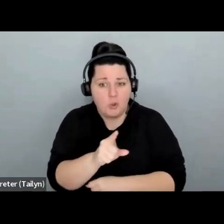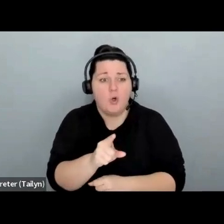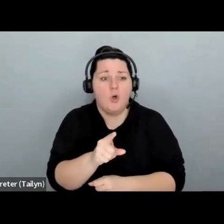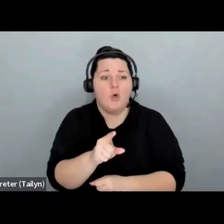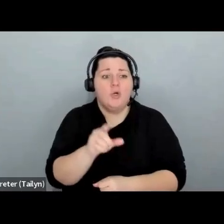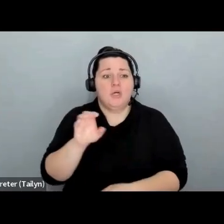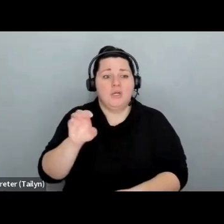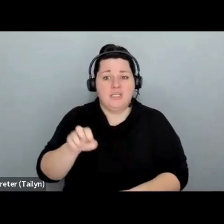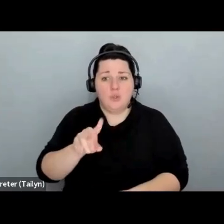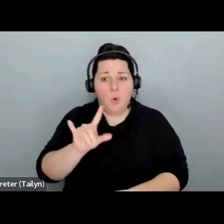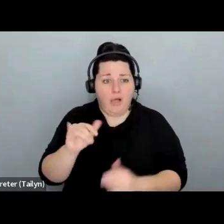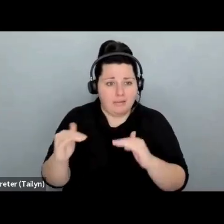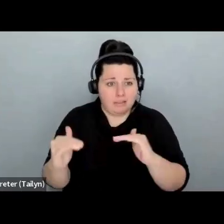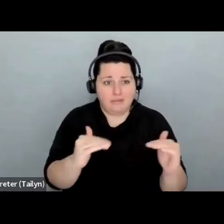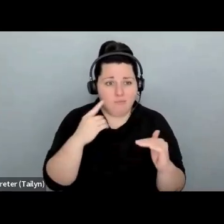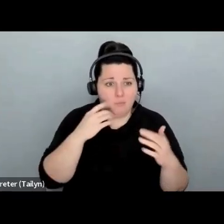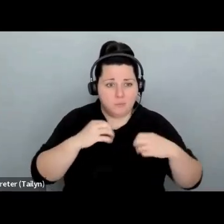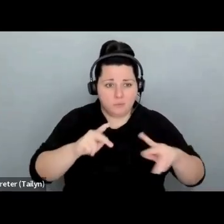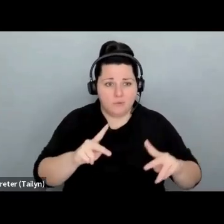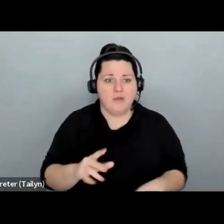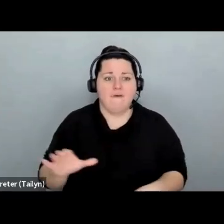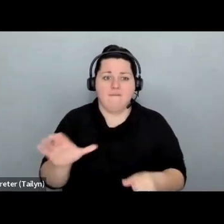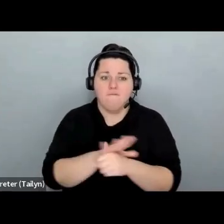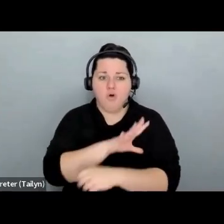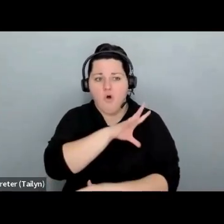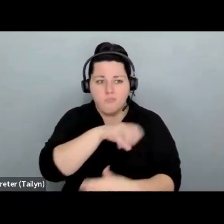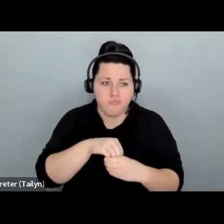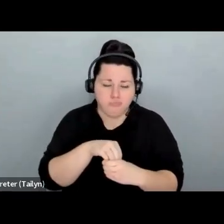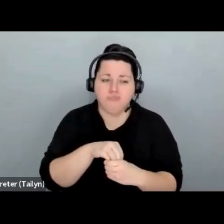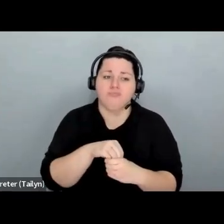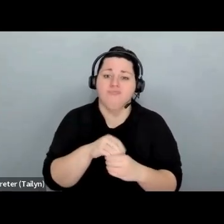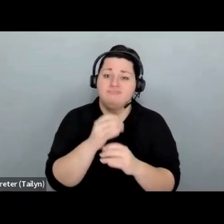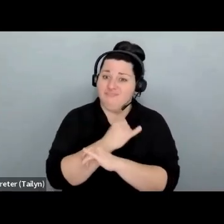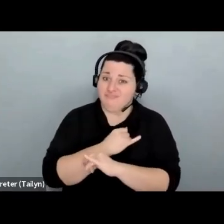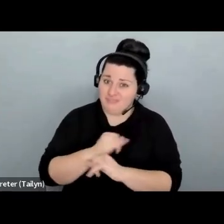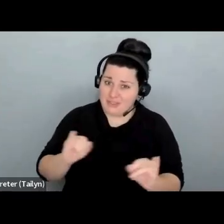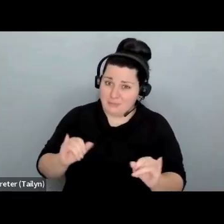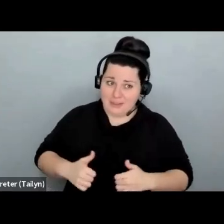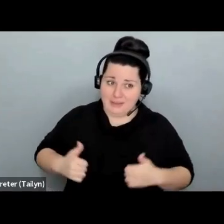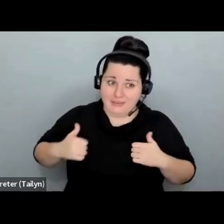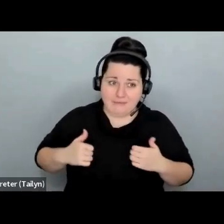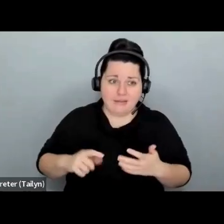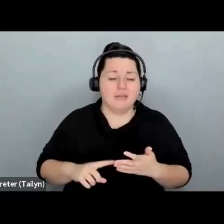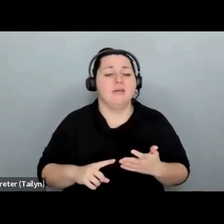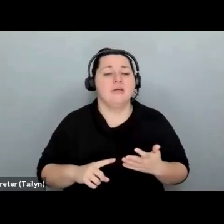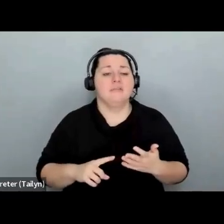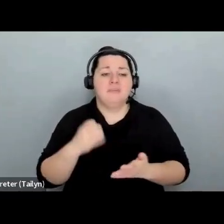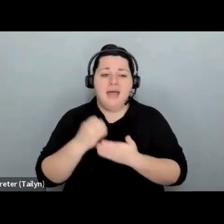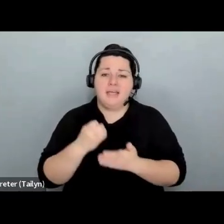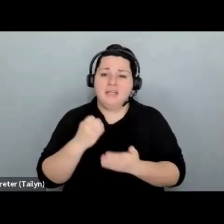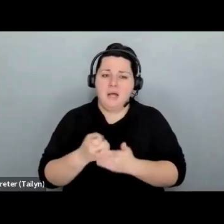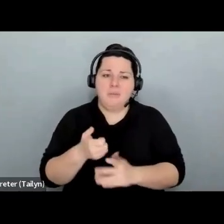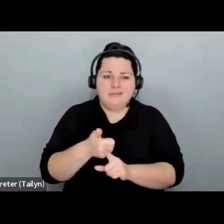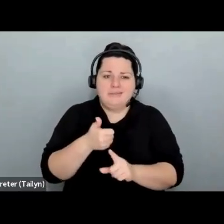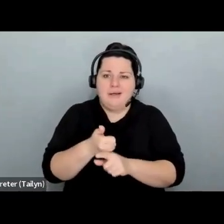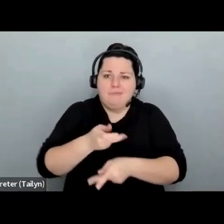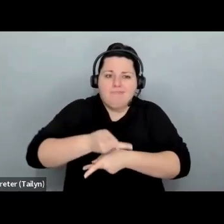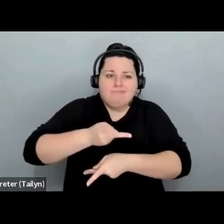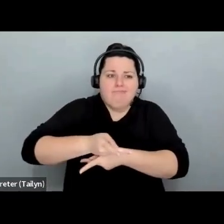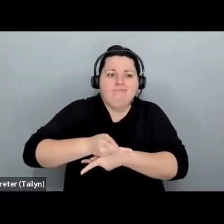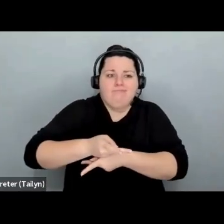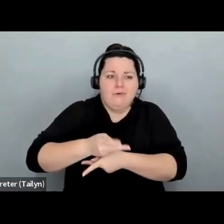equality of opportunity, full participation, independent living, and economic self-sufficiency